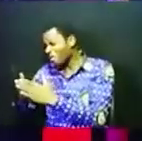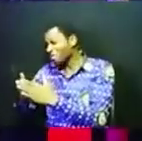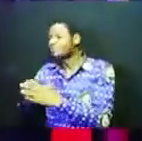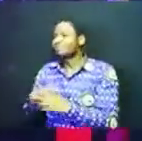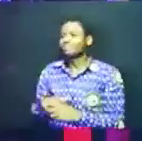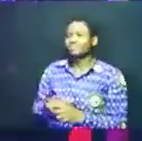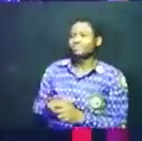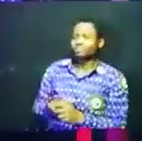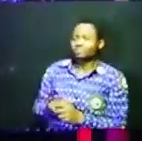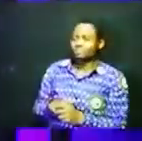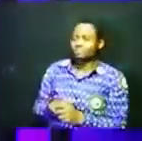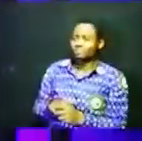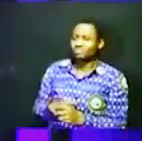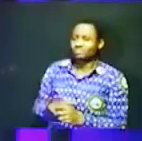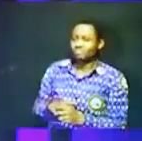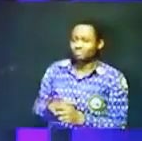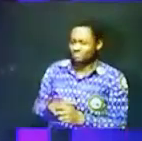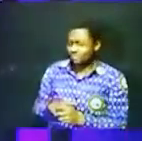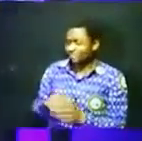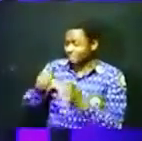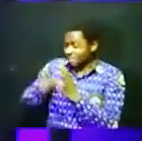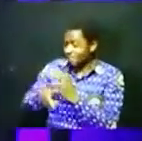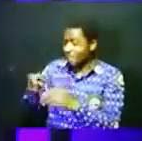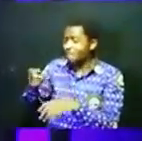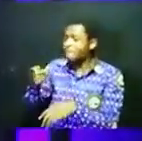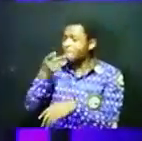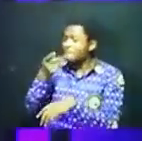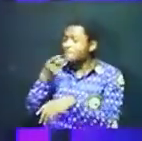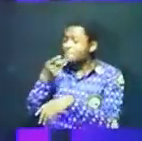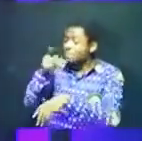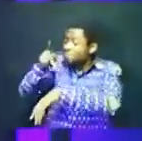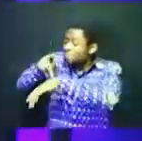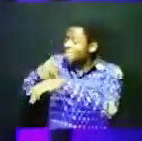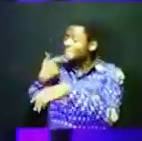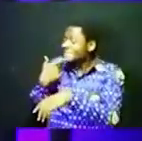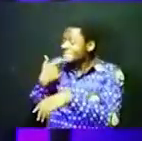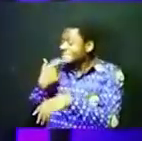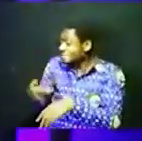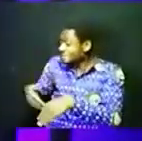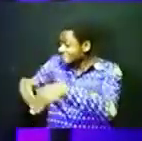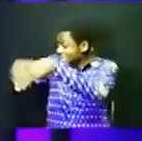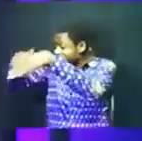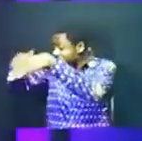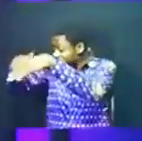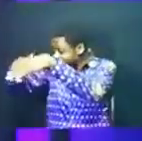Peter said, because death could not possibly keep him in the grave. Peter